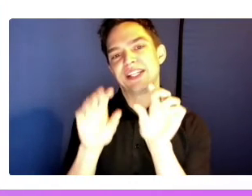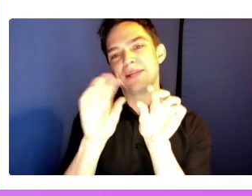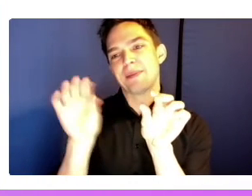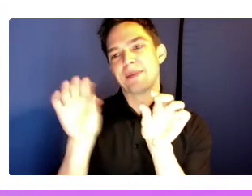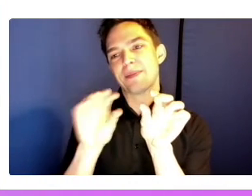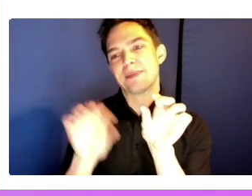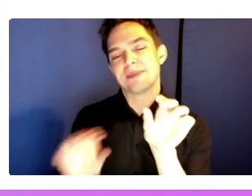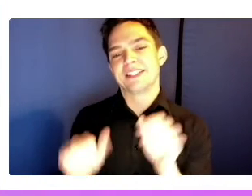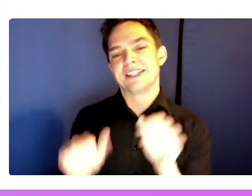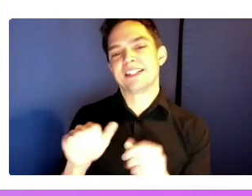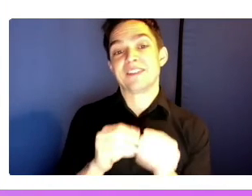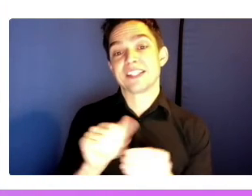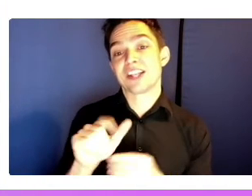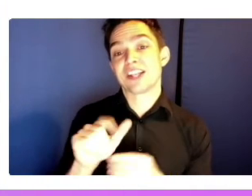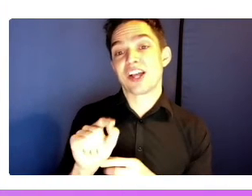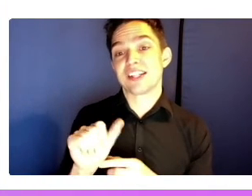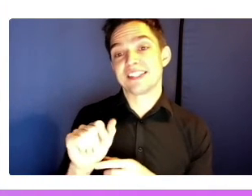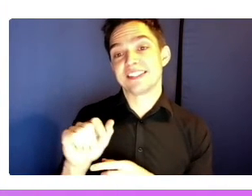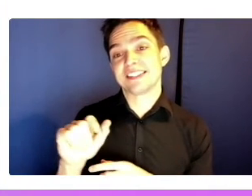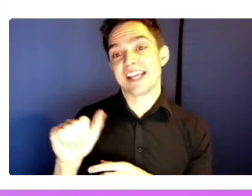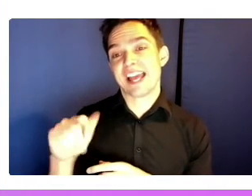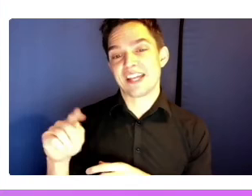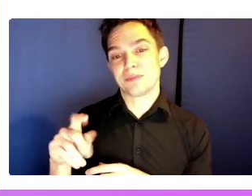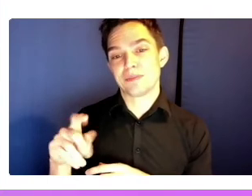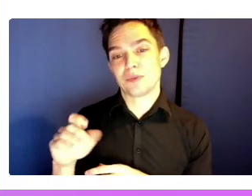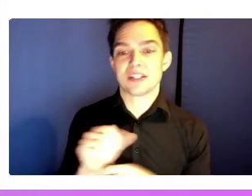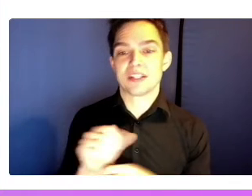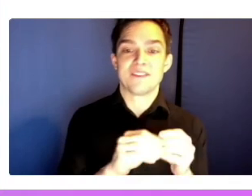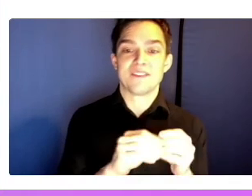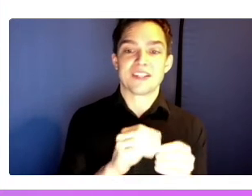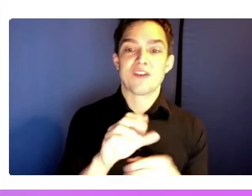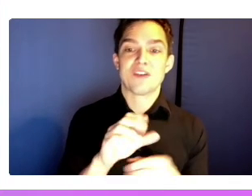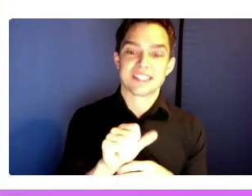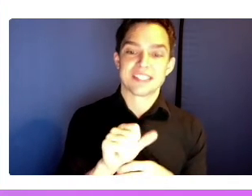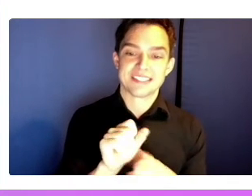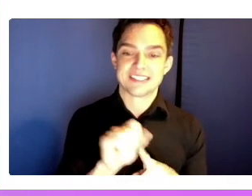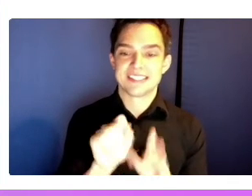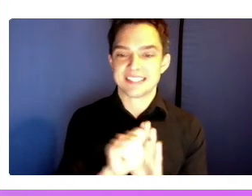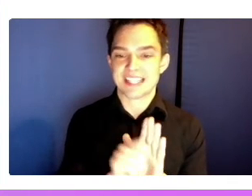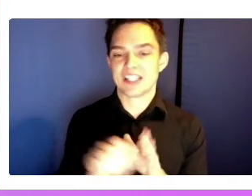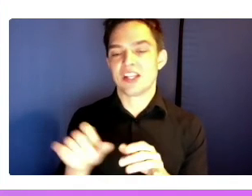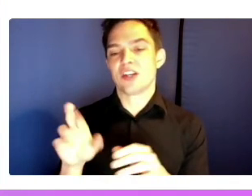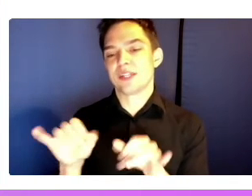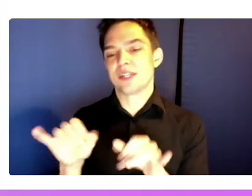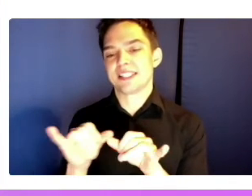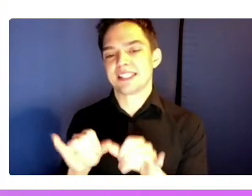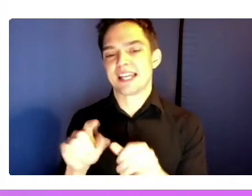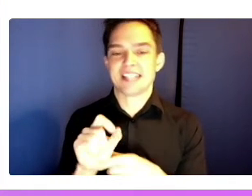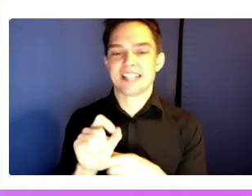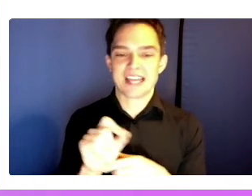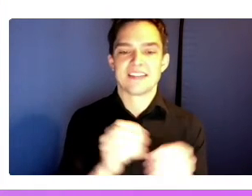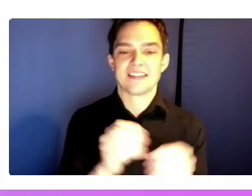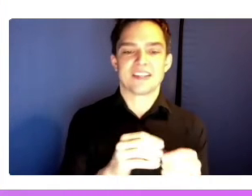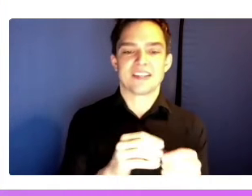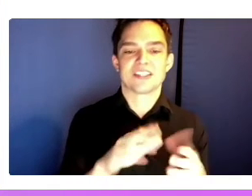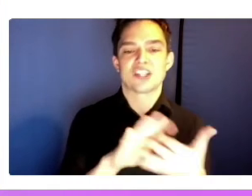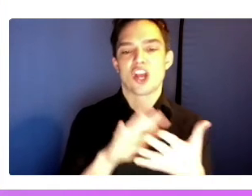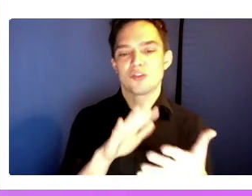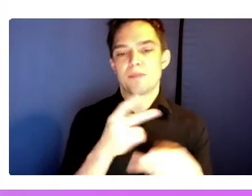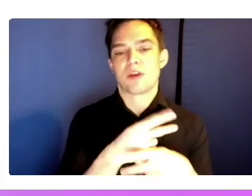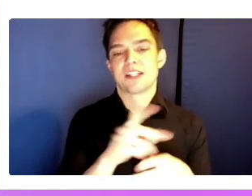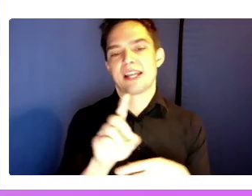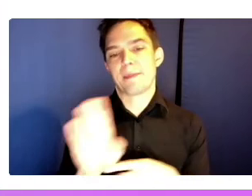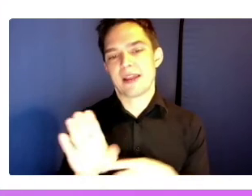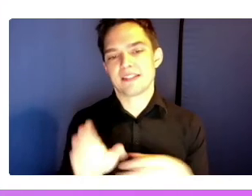alt attributes, fix focus states, resize text, headers, contrast in the production